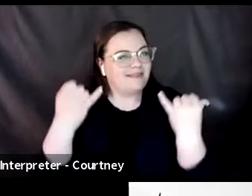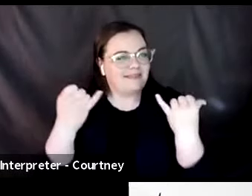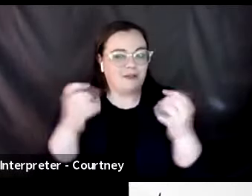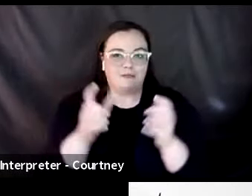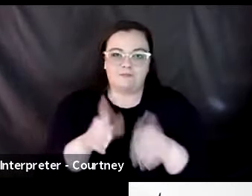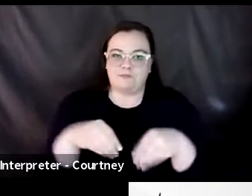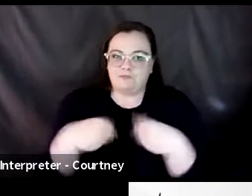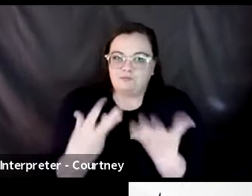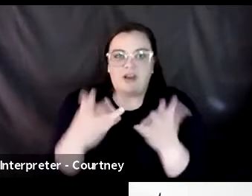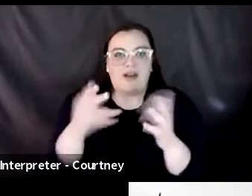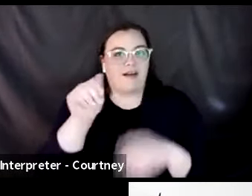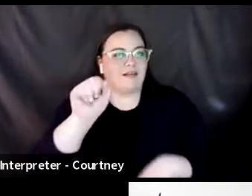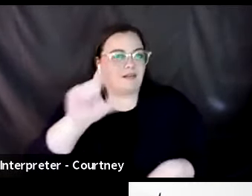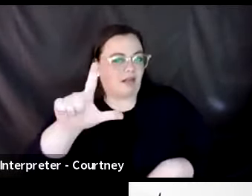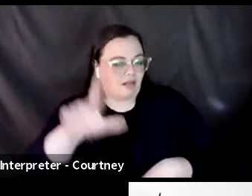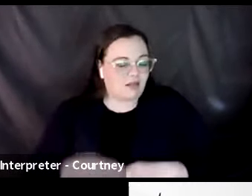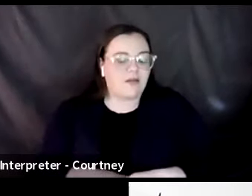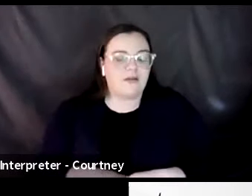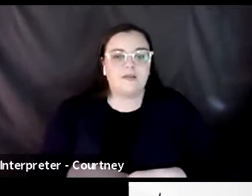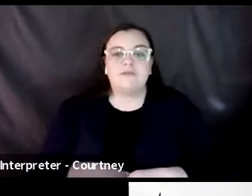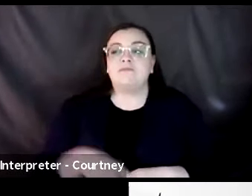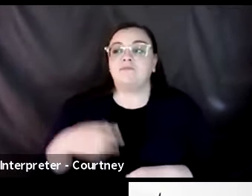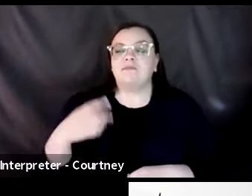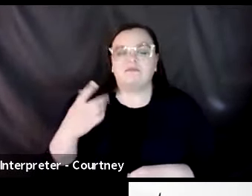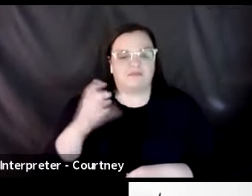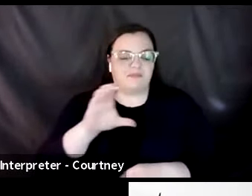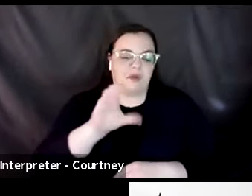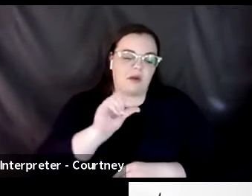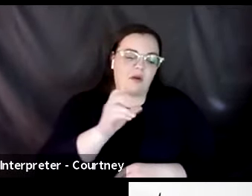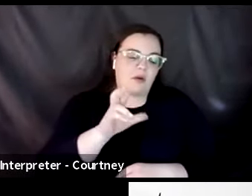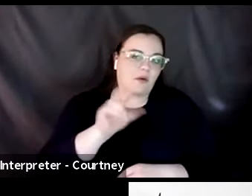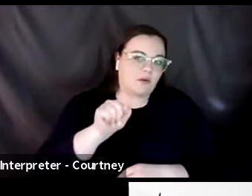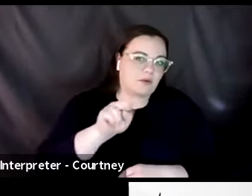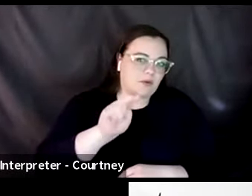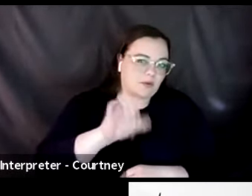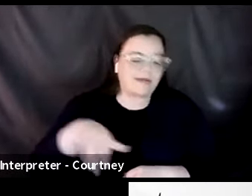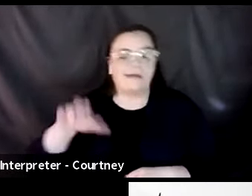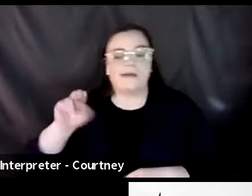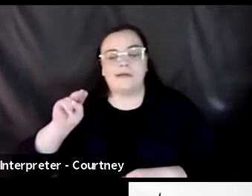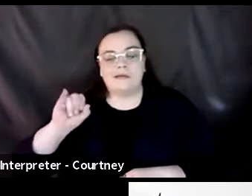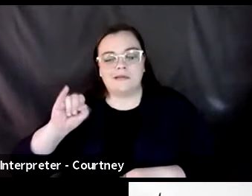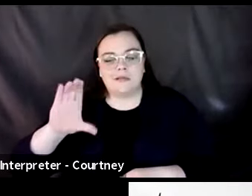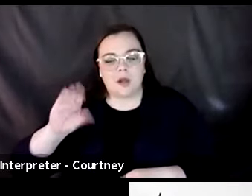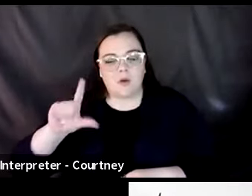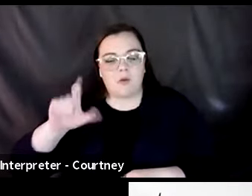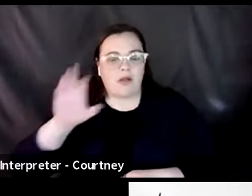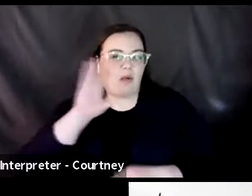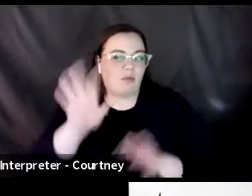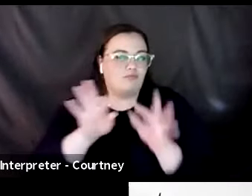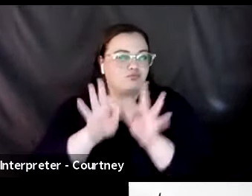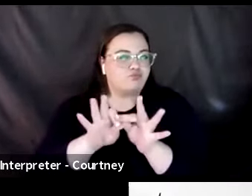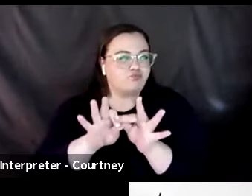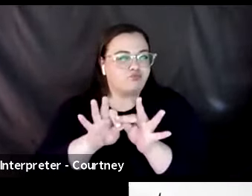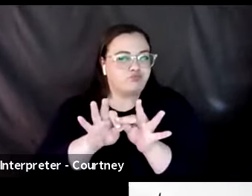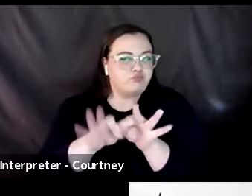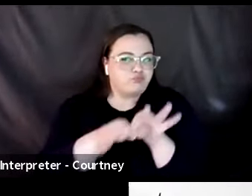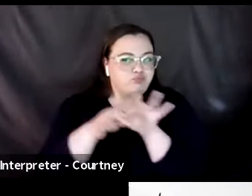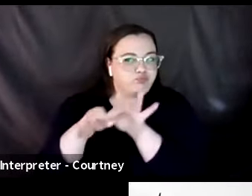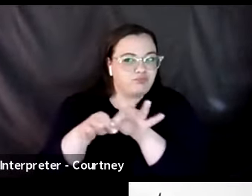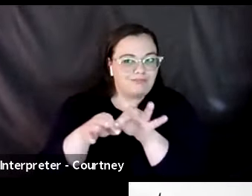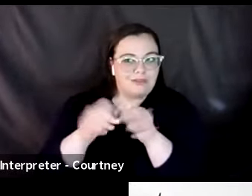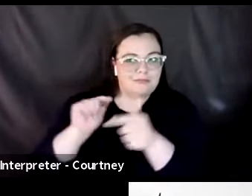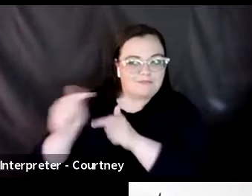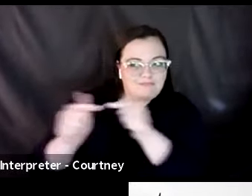Sign Language. Courtney and Nicole will be switching off periodically throughout today's discussion so that we have a seamless translation into